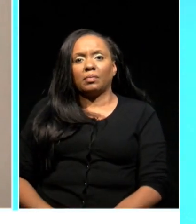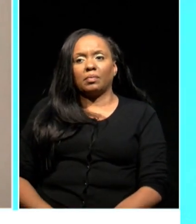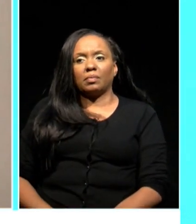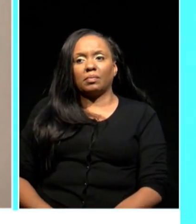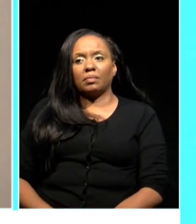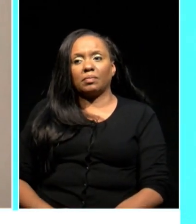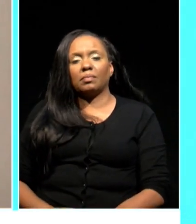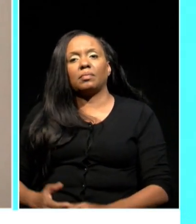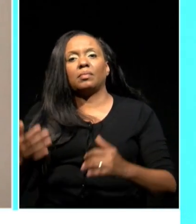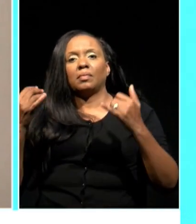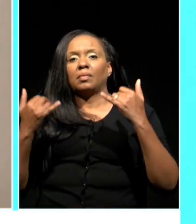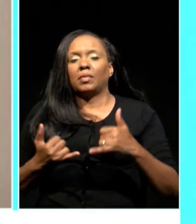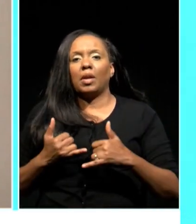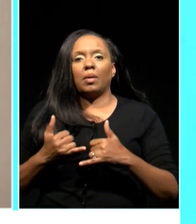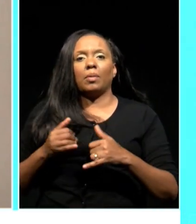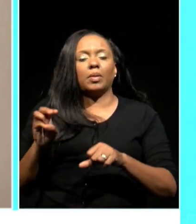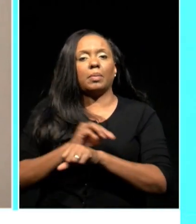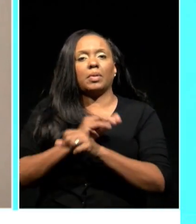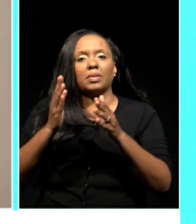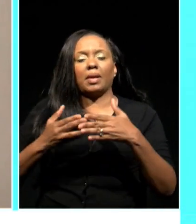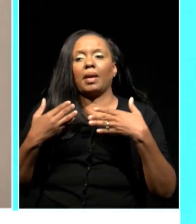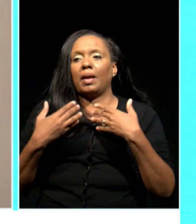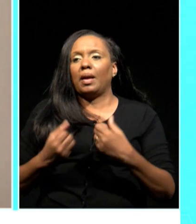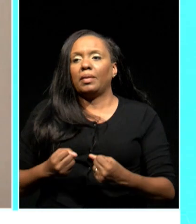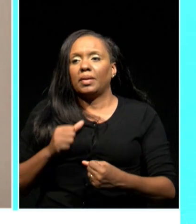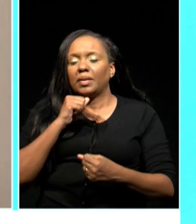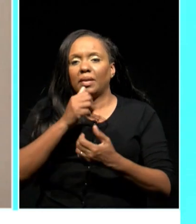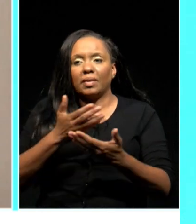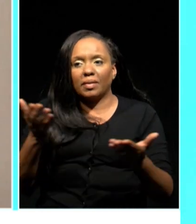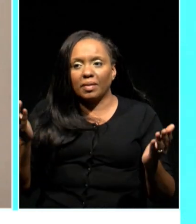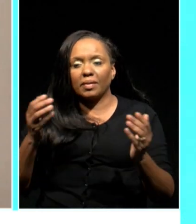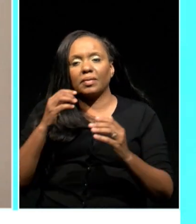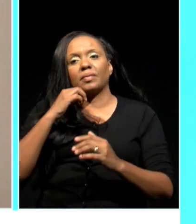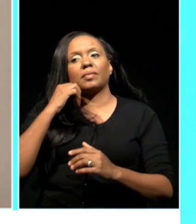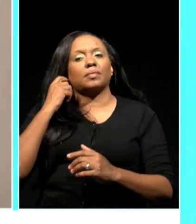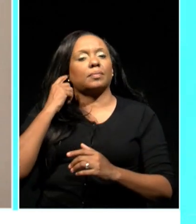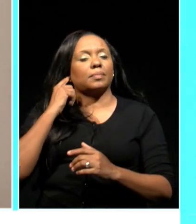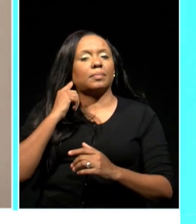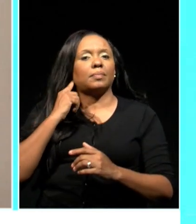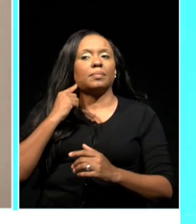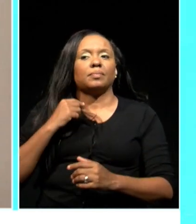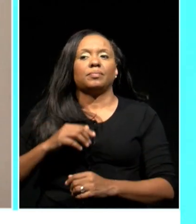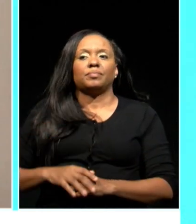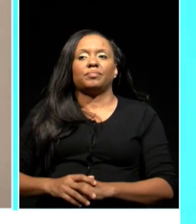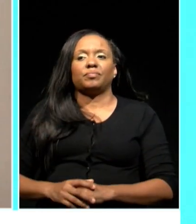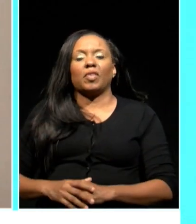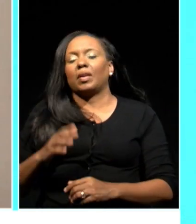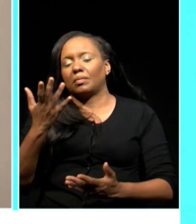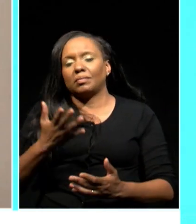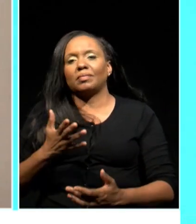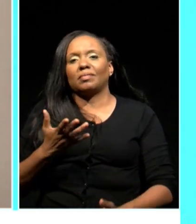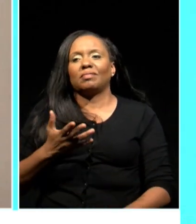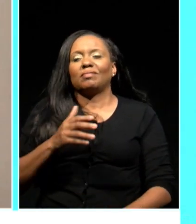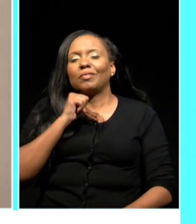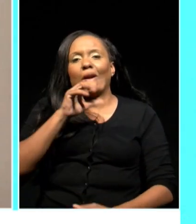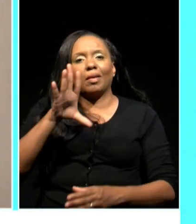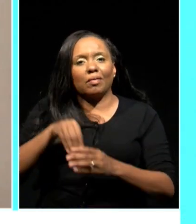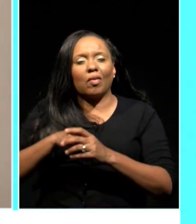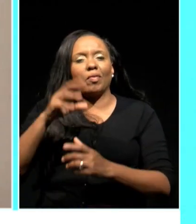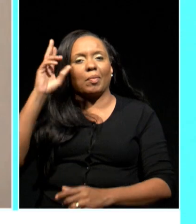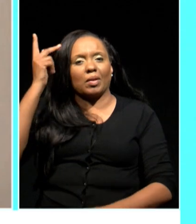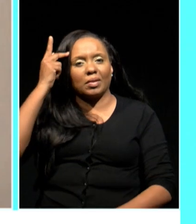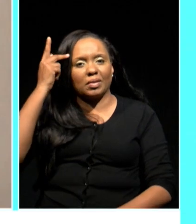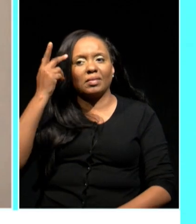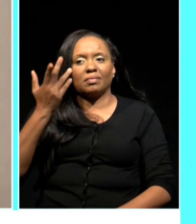that Jeffrey Boss is no longer with us, or well, has exit politics, I should say. So we will see what type